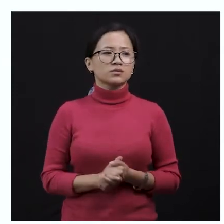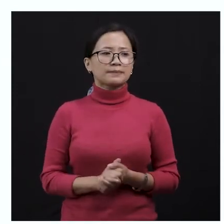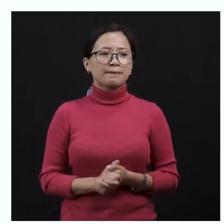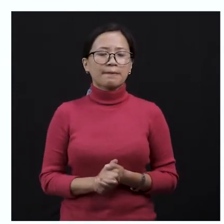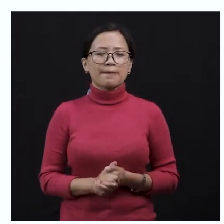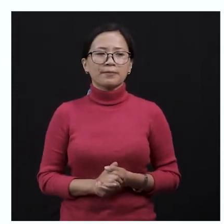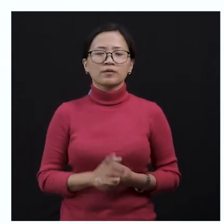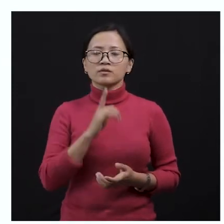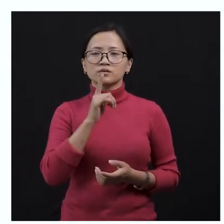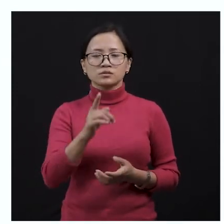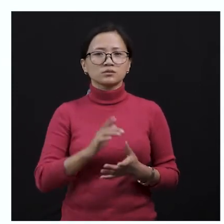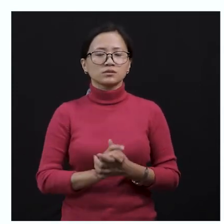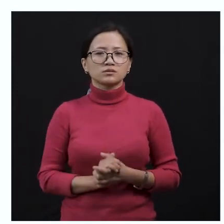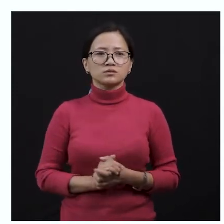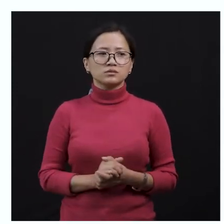Now, when we say fuel,